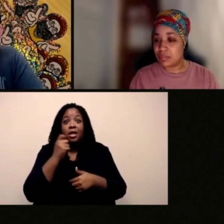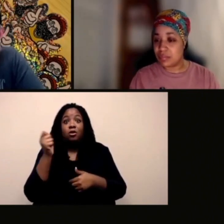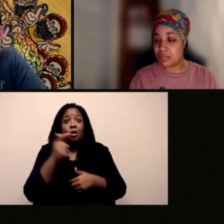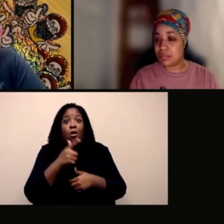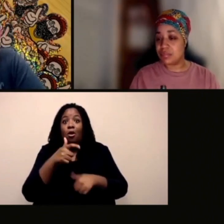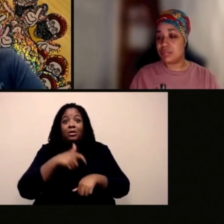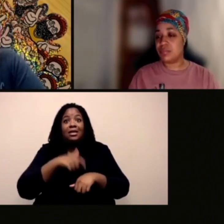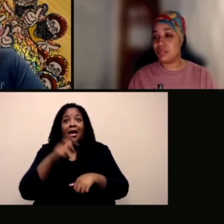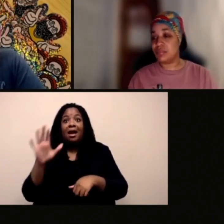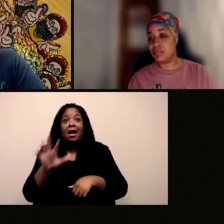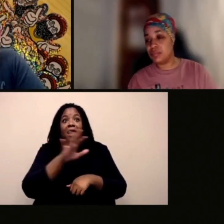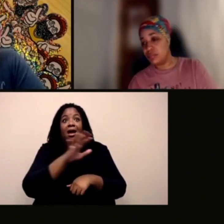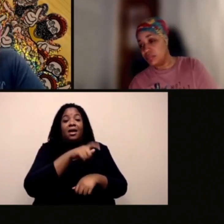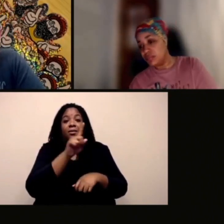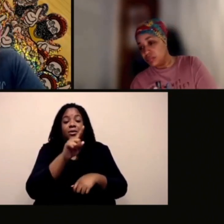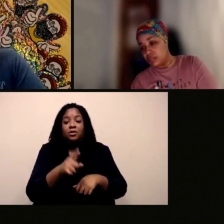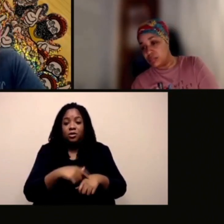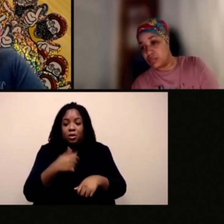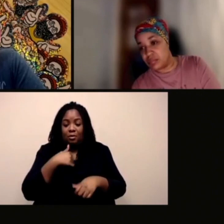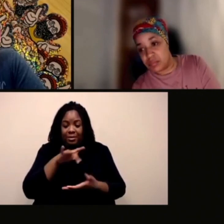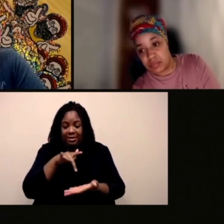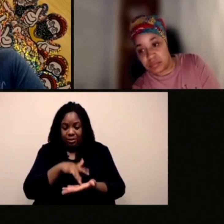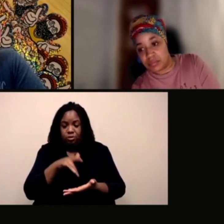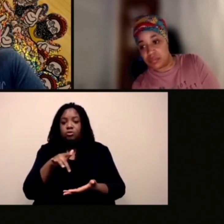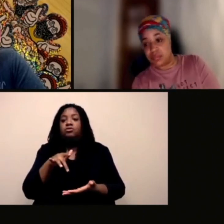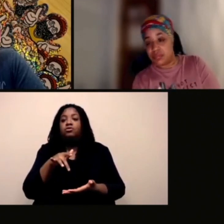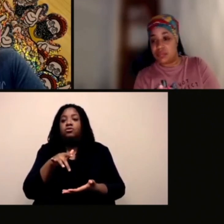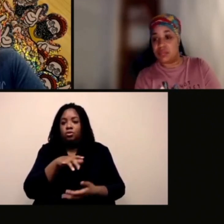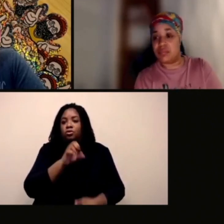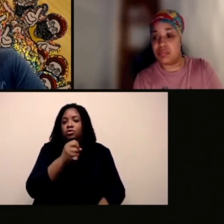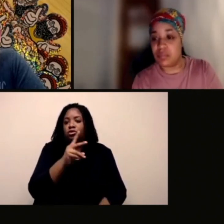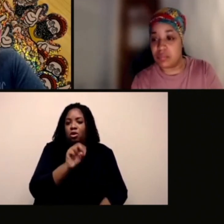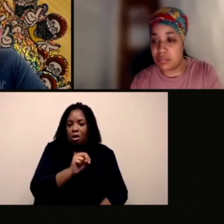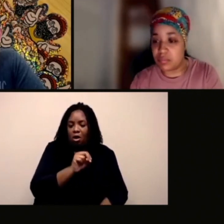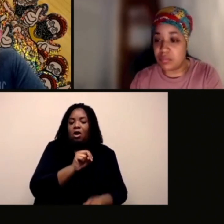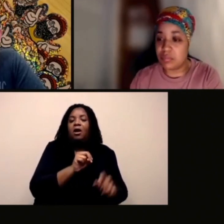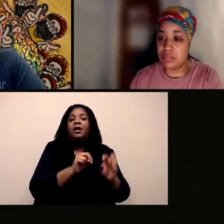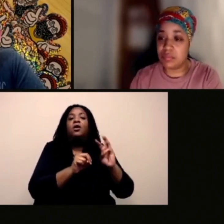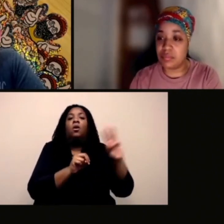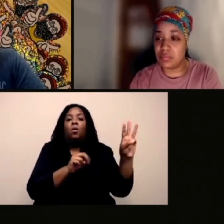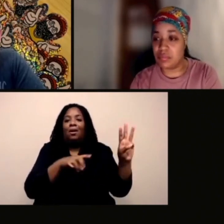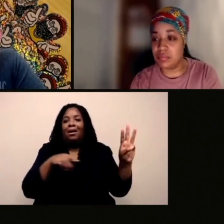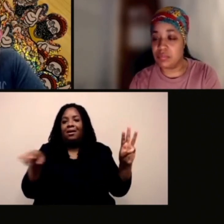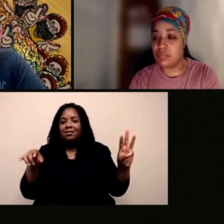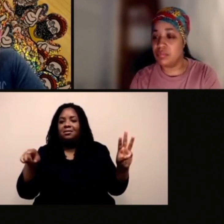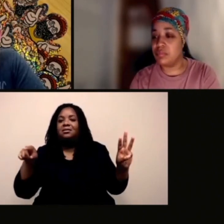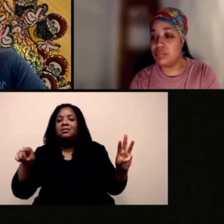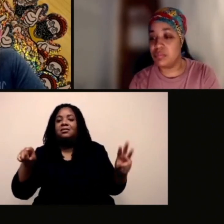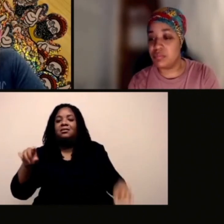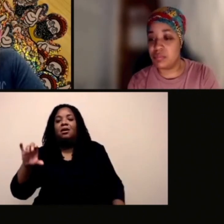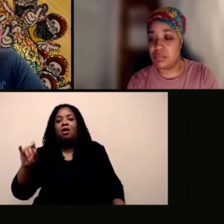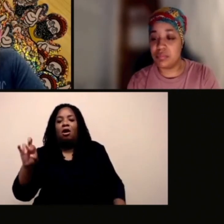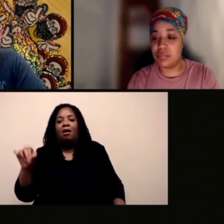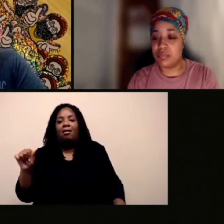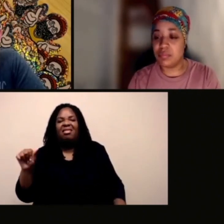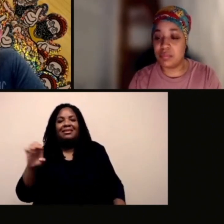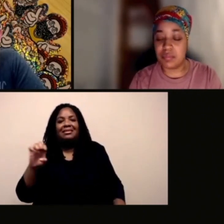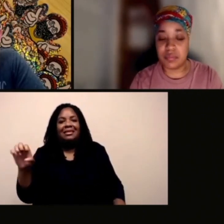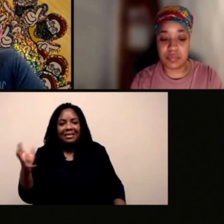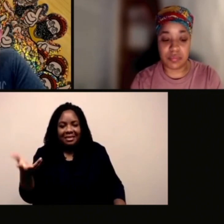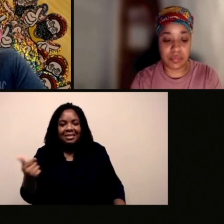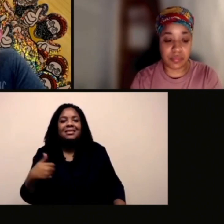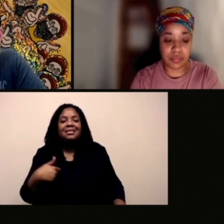East Coast. I'm Central, and Leon and Shawn Patrick are West. So we're hitting just about every time zone here in the US this